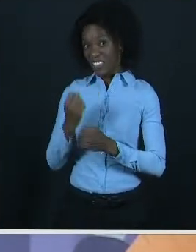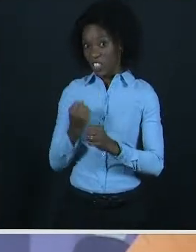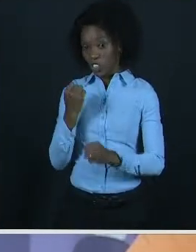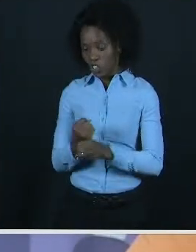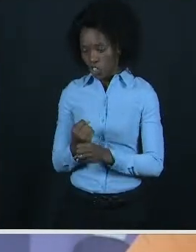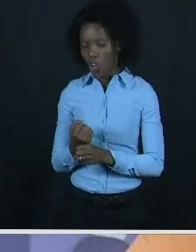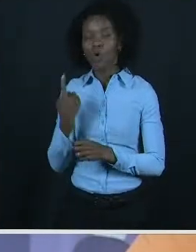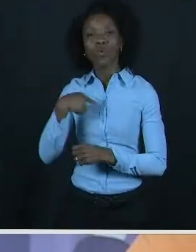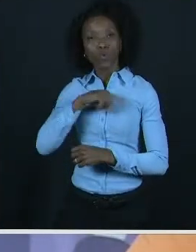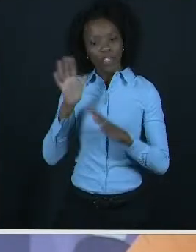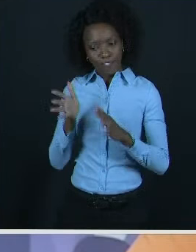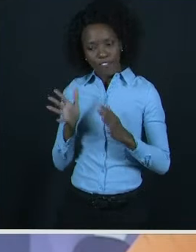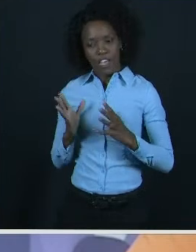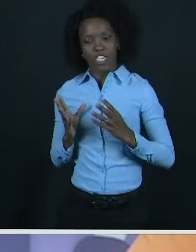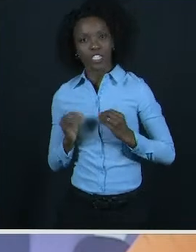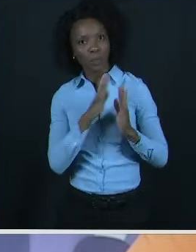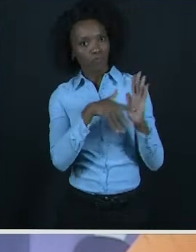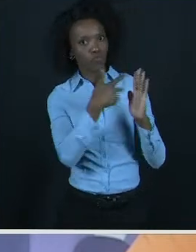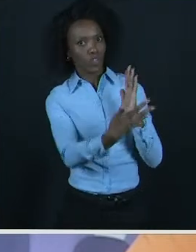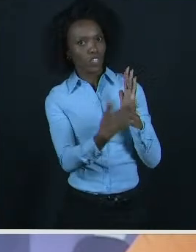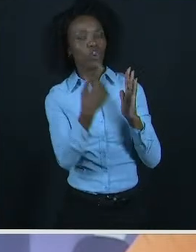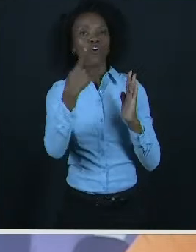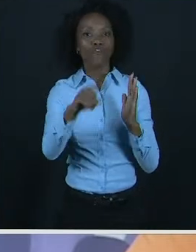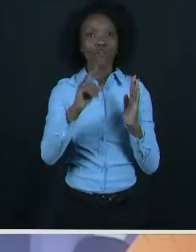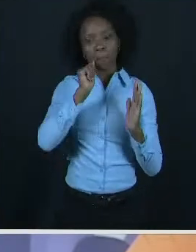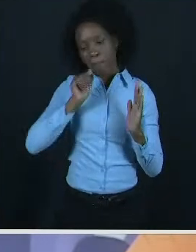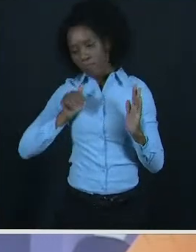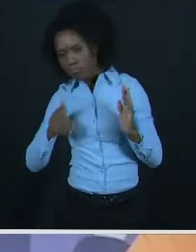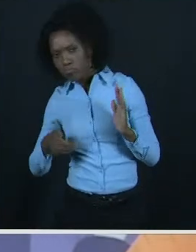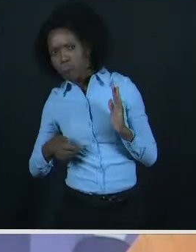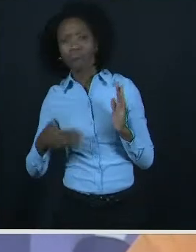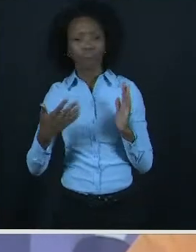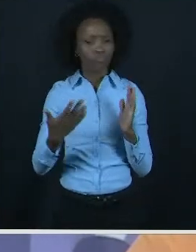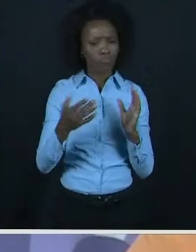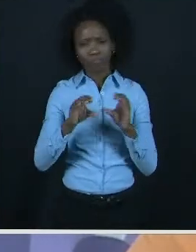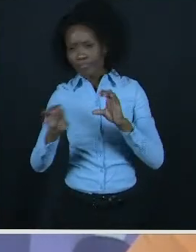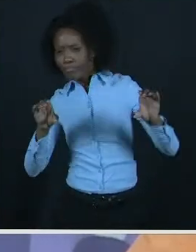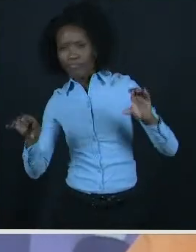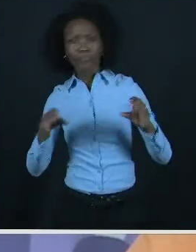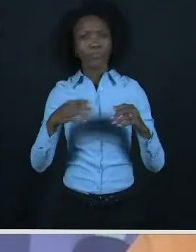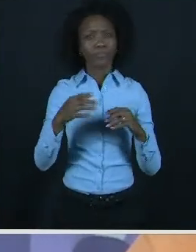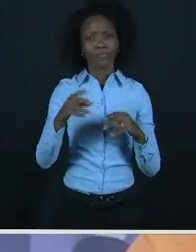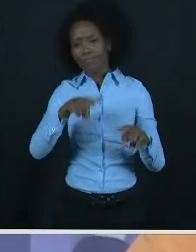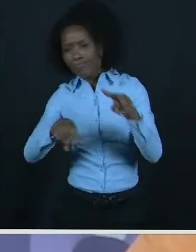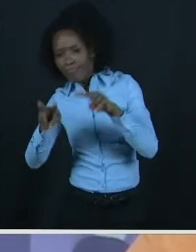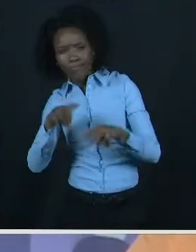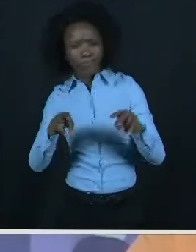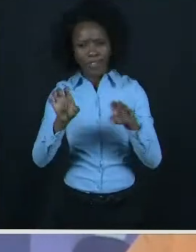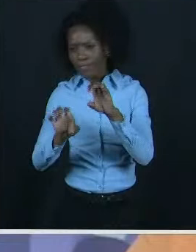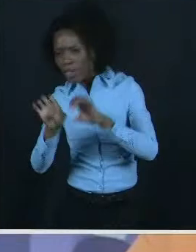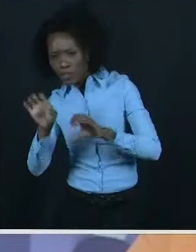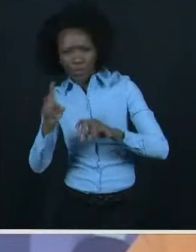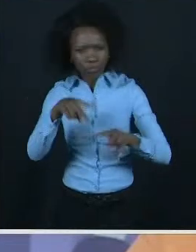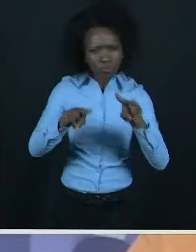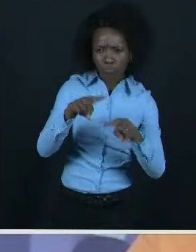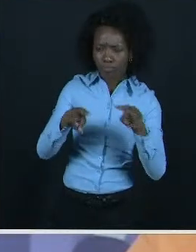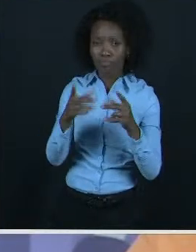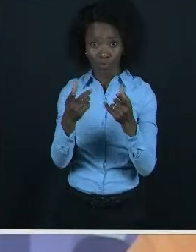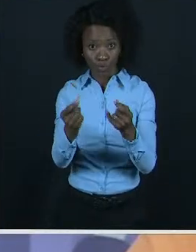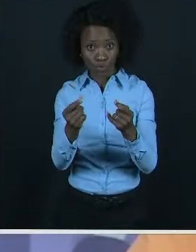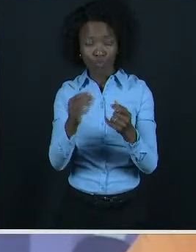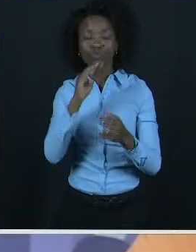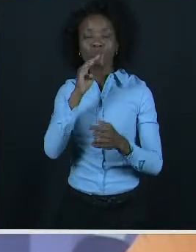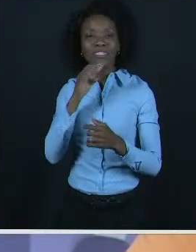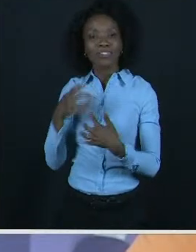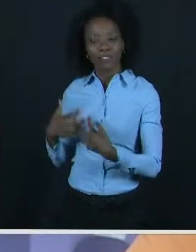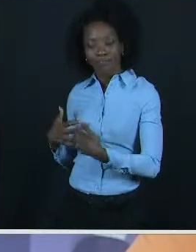response planning, budgeting, monitoring and evaluation and auditing. This is in the early stages of